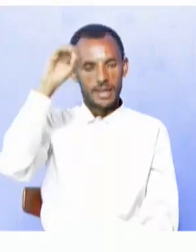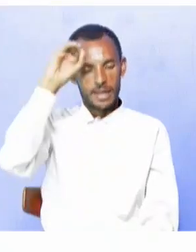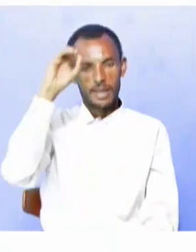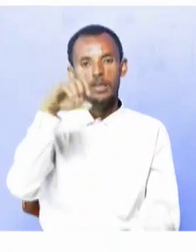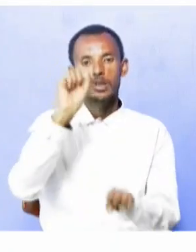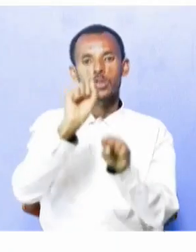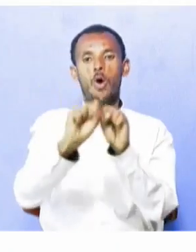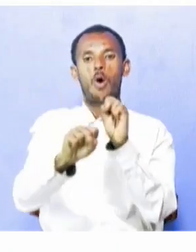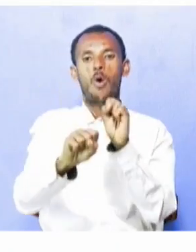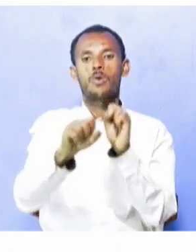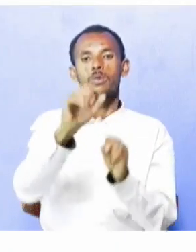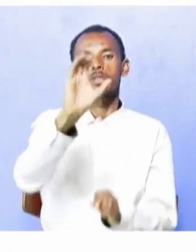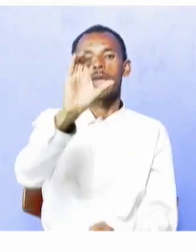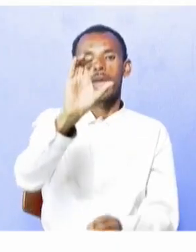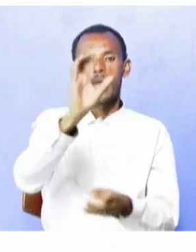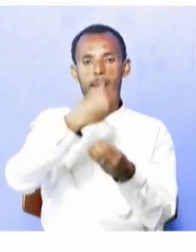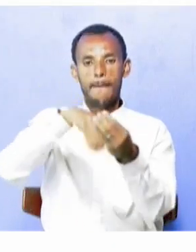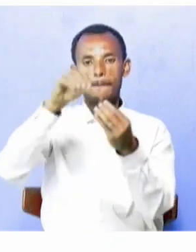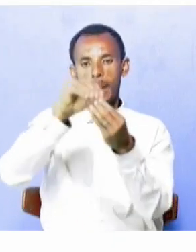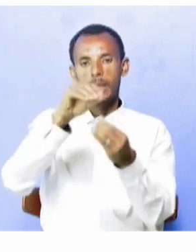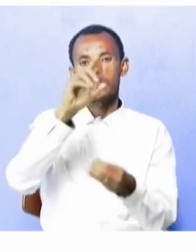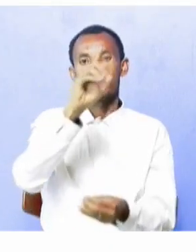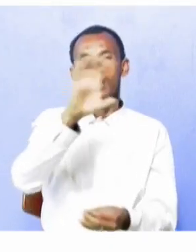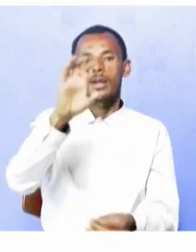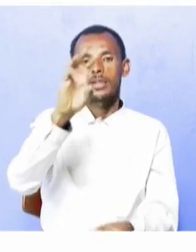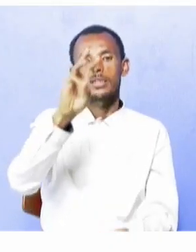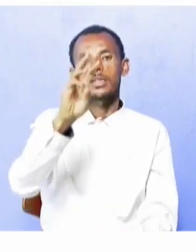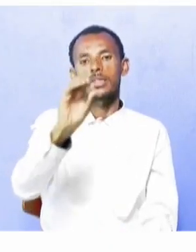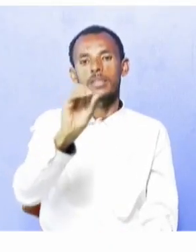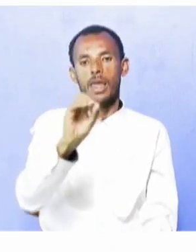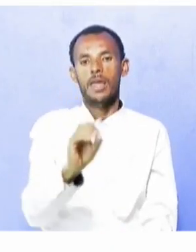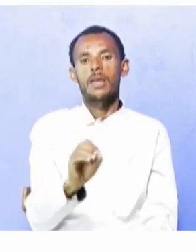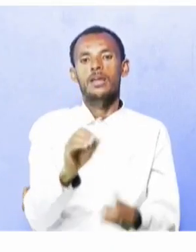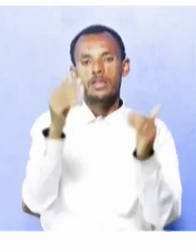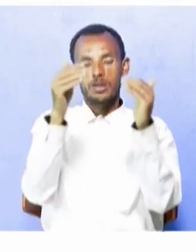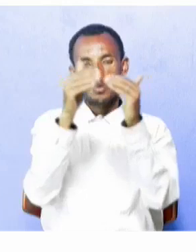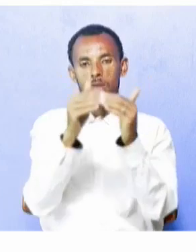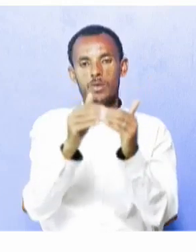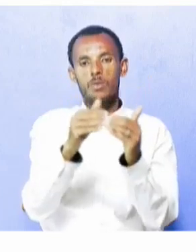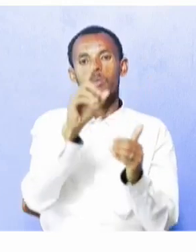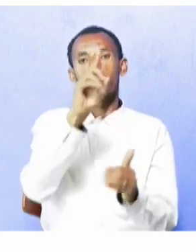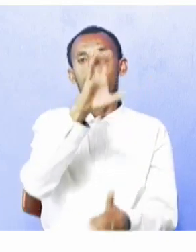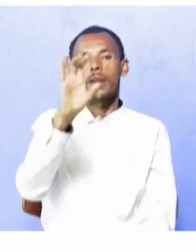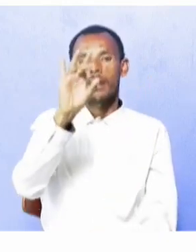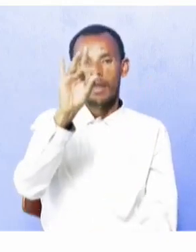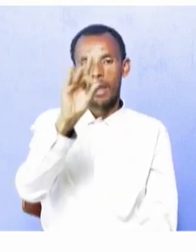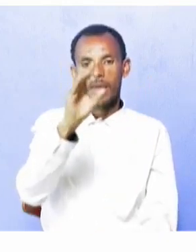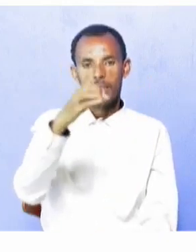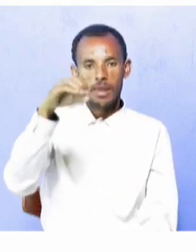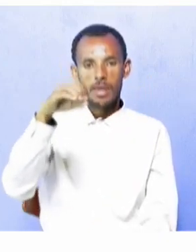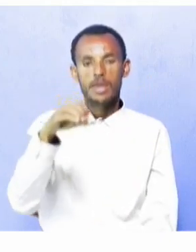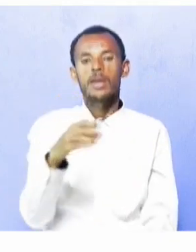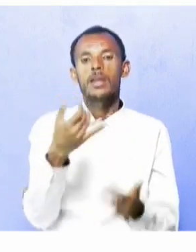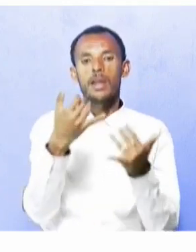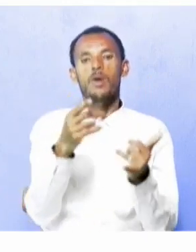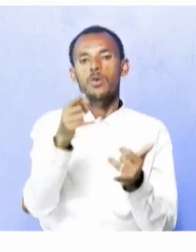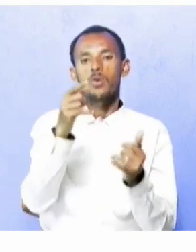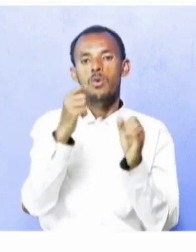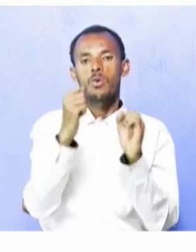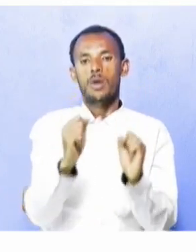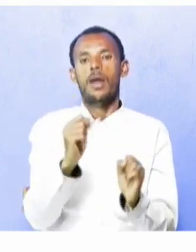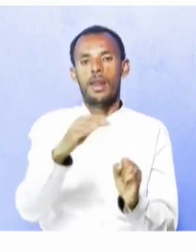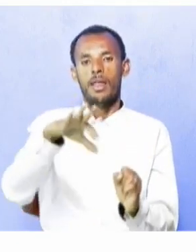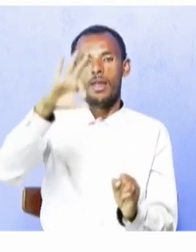so C plus 160 degree is 180 degree. Now you can get the